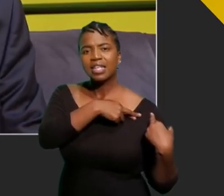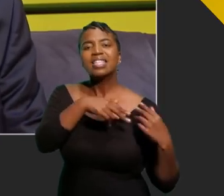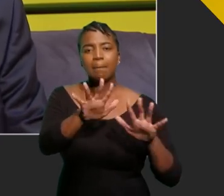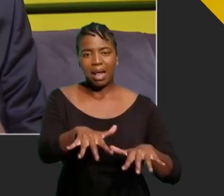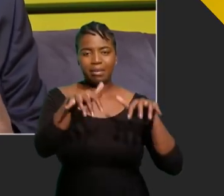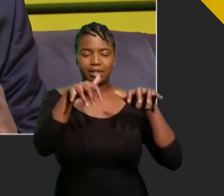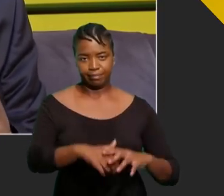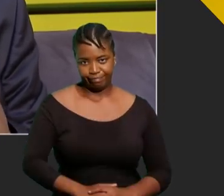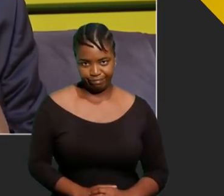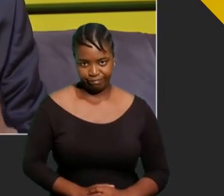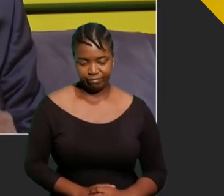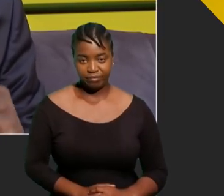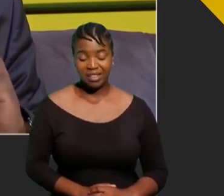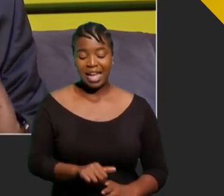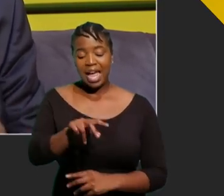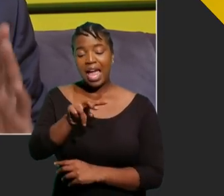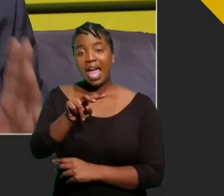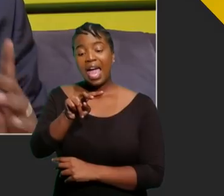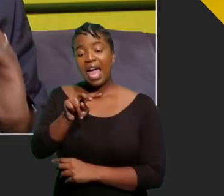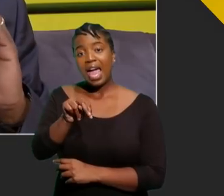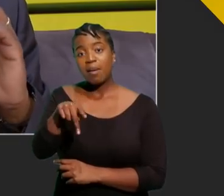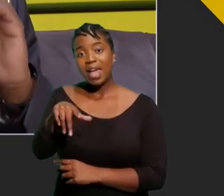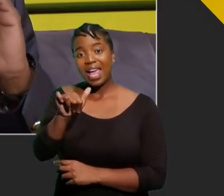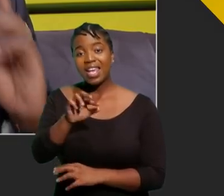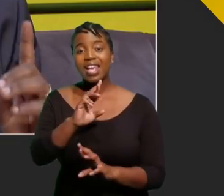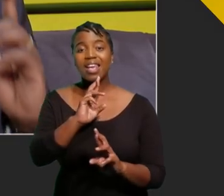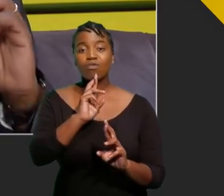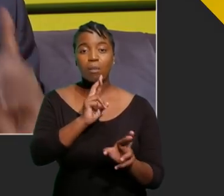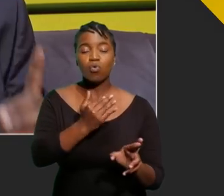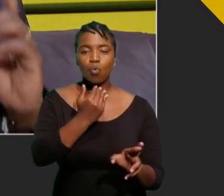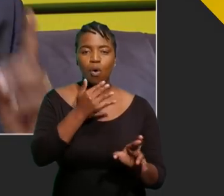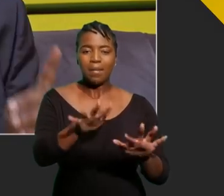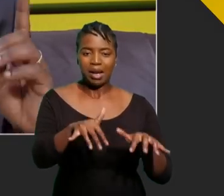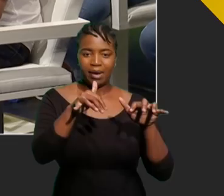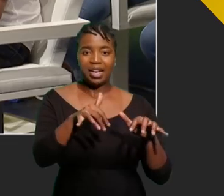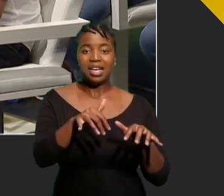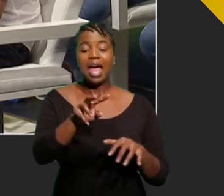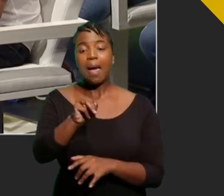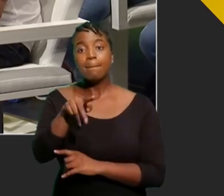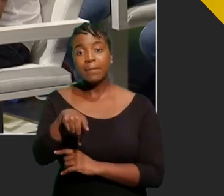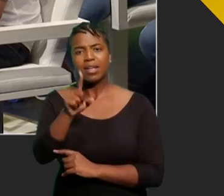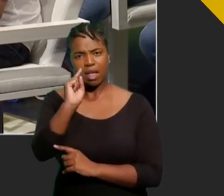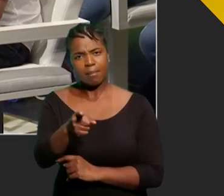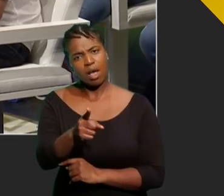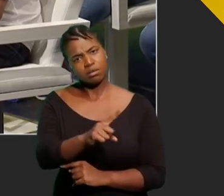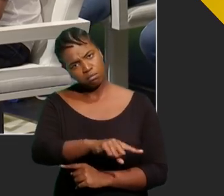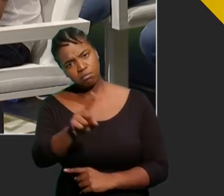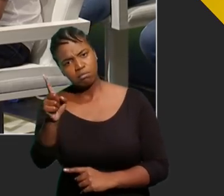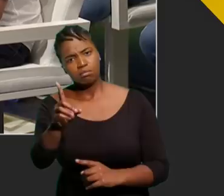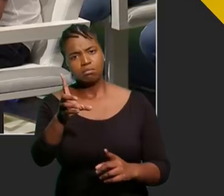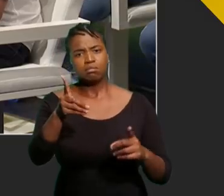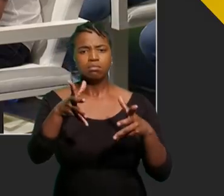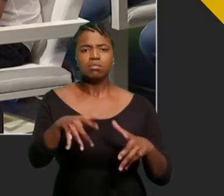Parliament. Okay. So your MPs, if you know an MP, they must actually call the Director of Public